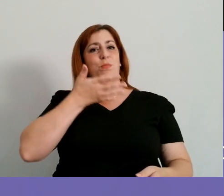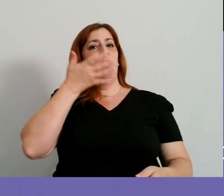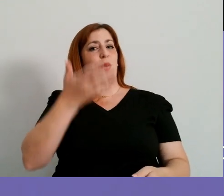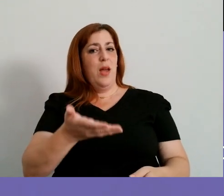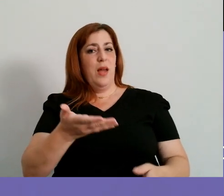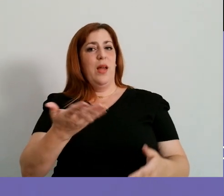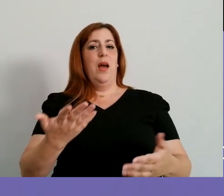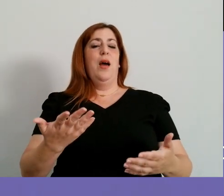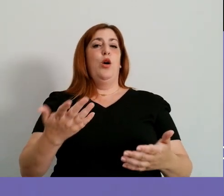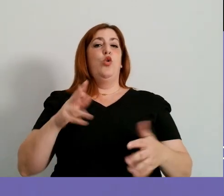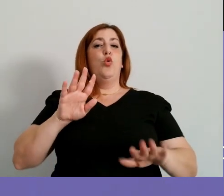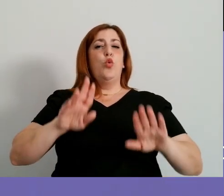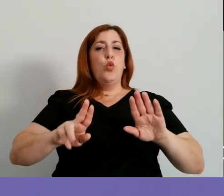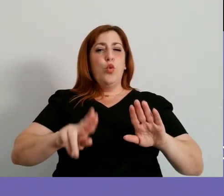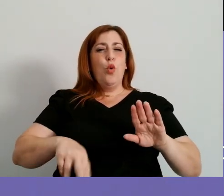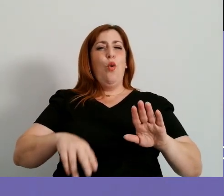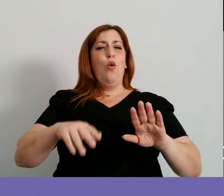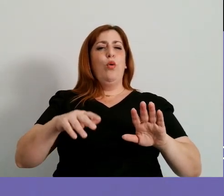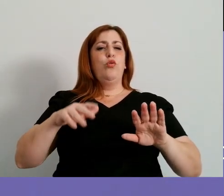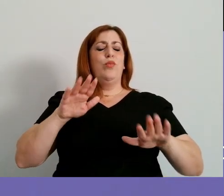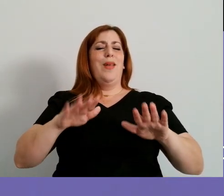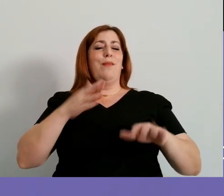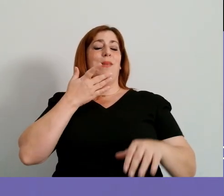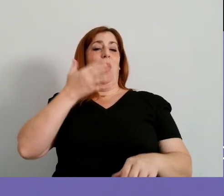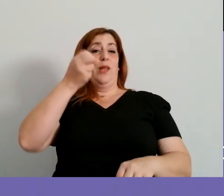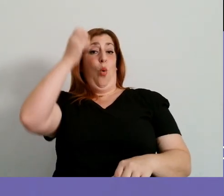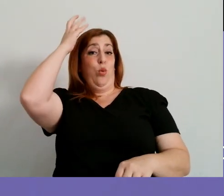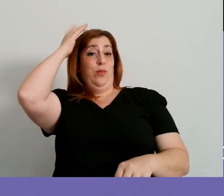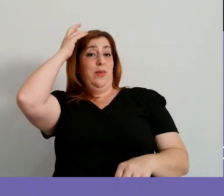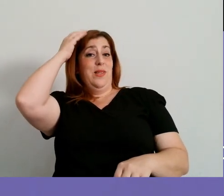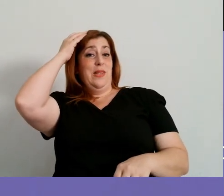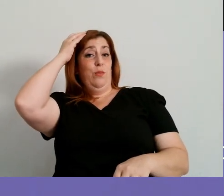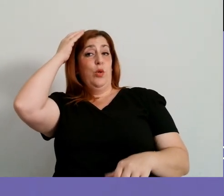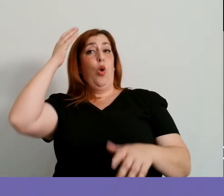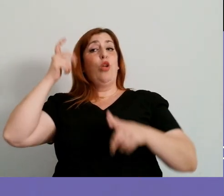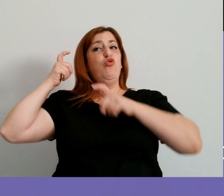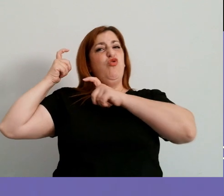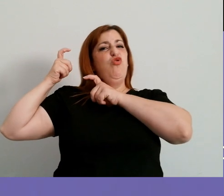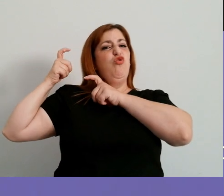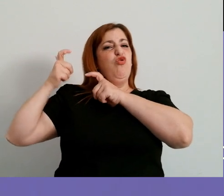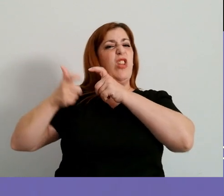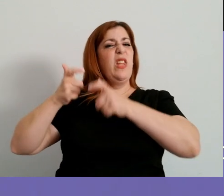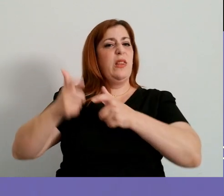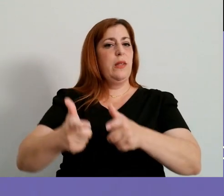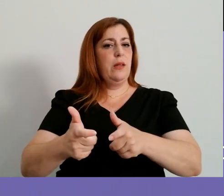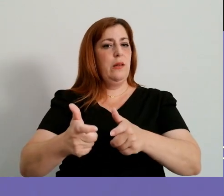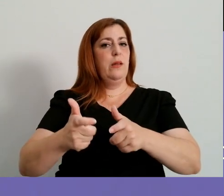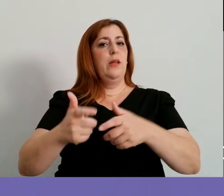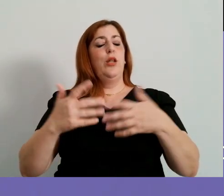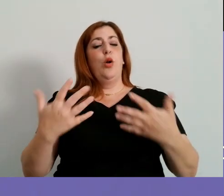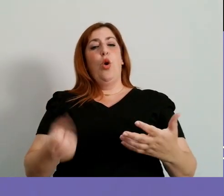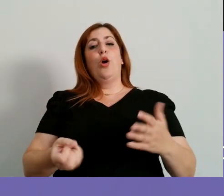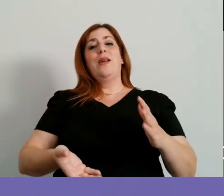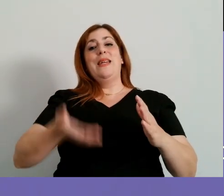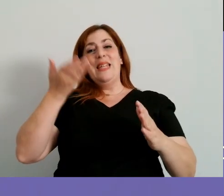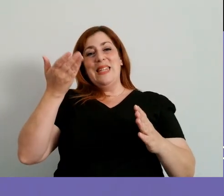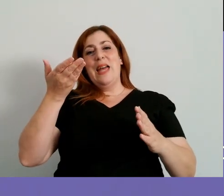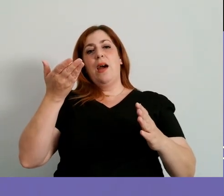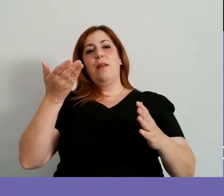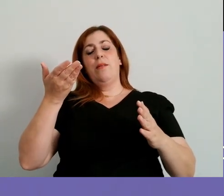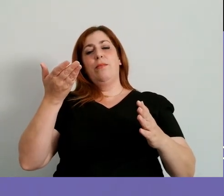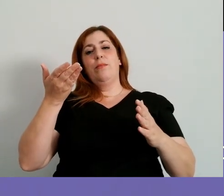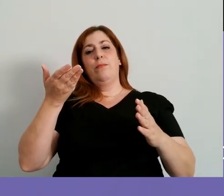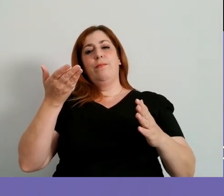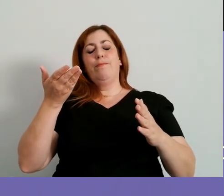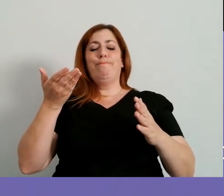Because genetic wise, there's a few things that we are more susceptible to, and that can make things more complicated for either